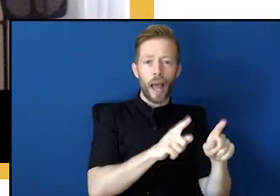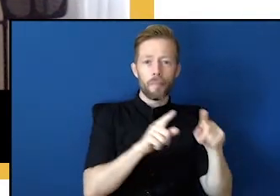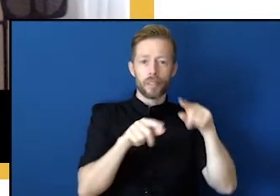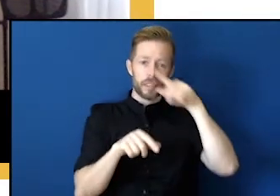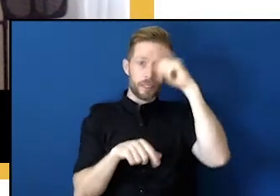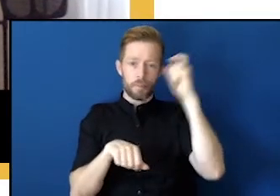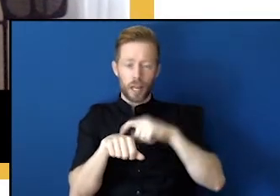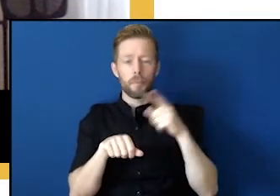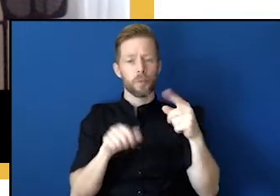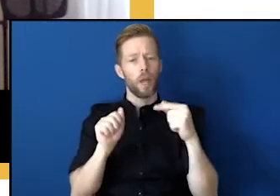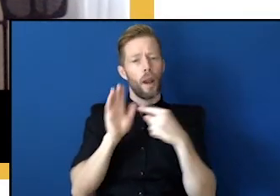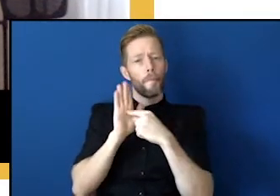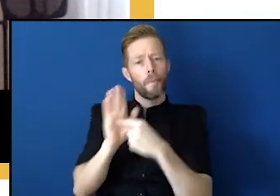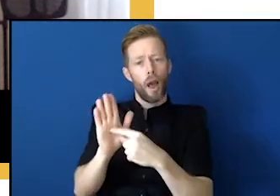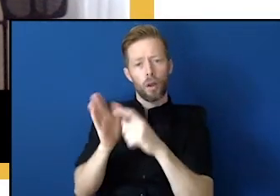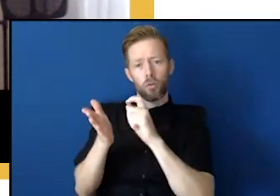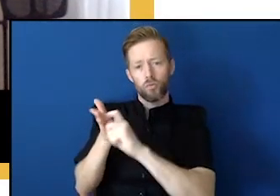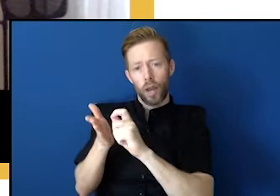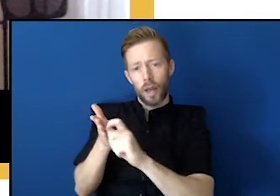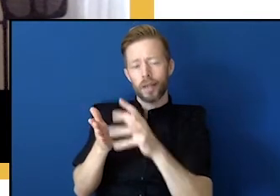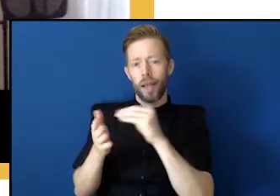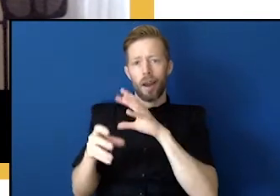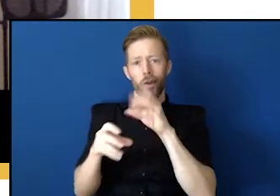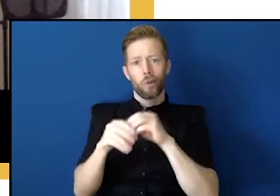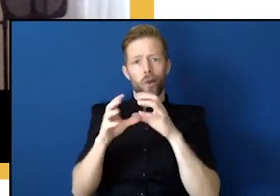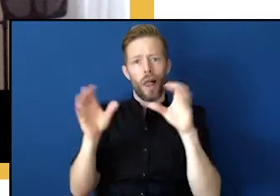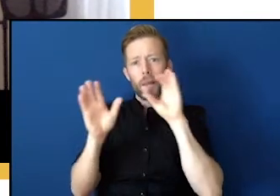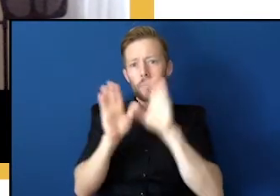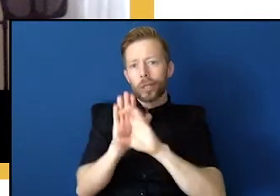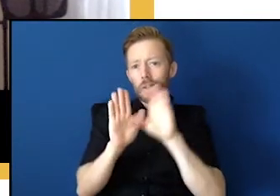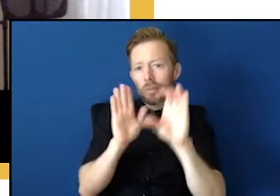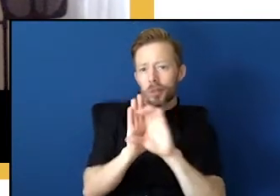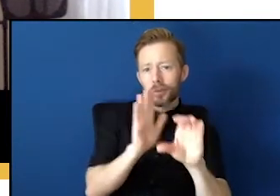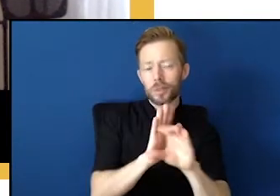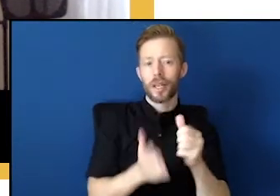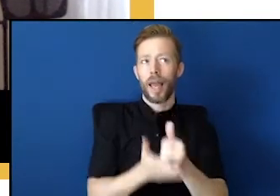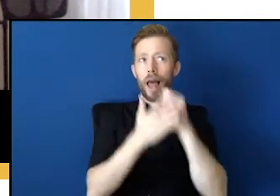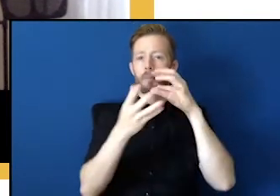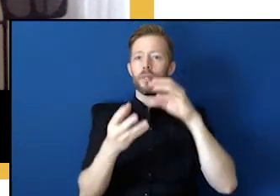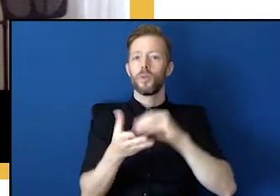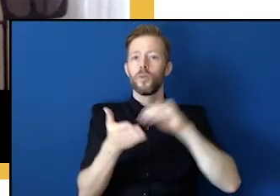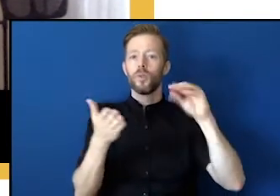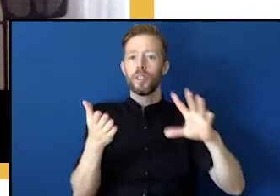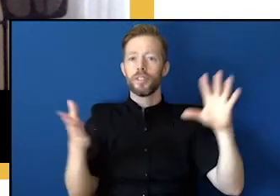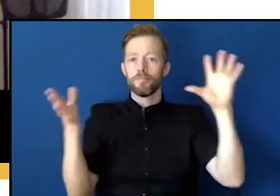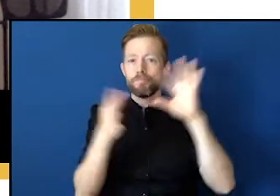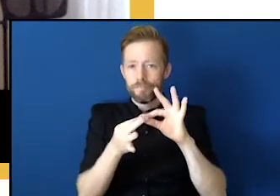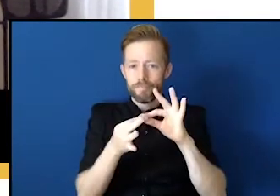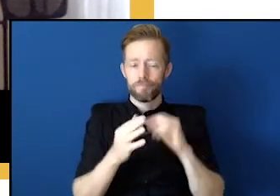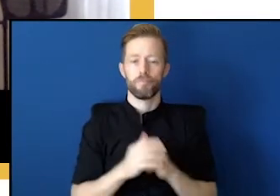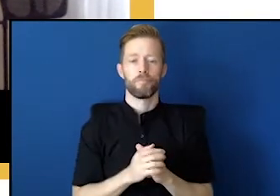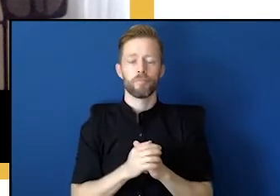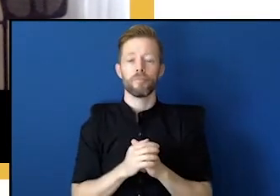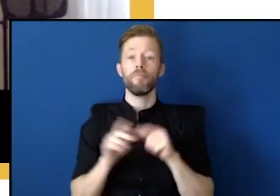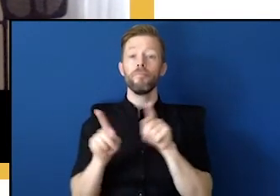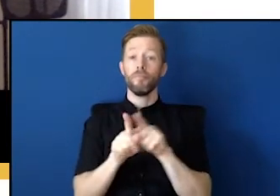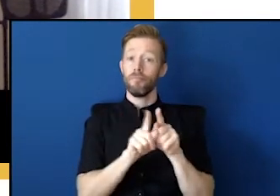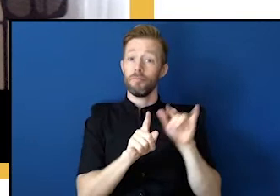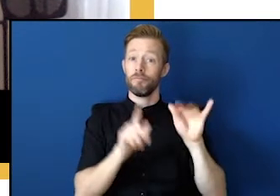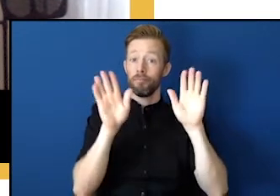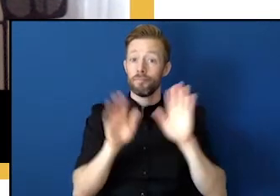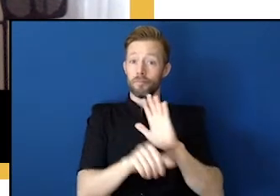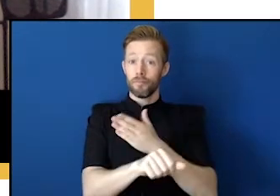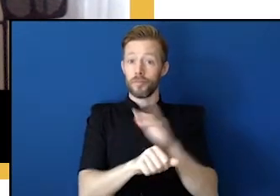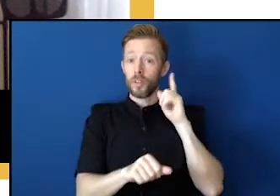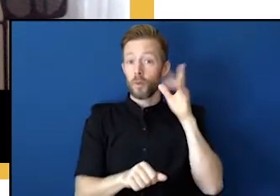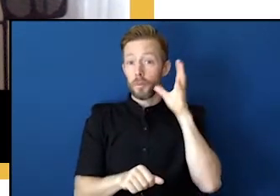summer. Make sure to model writing and include lots of pictures to help students make connections. It's